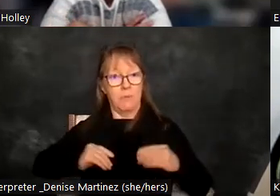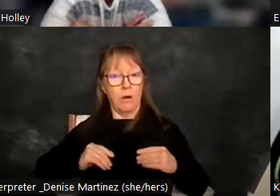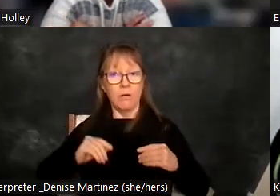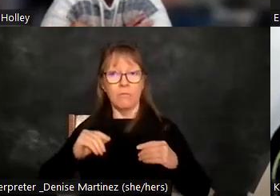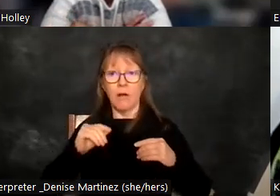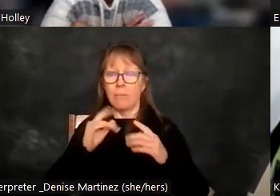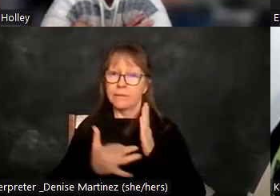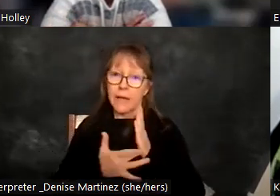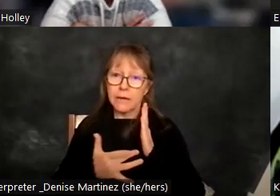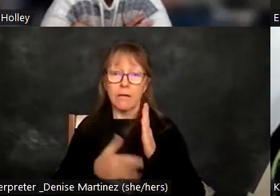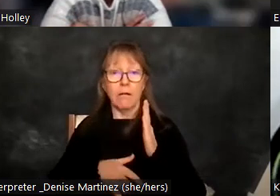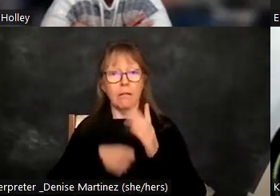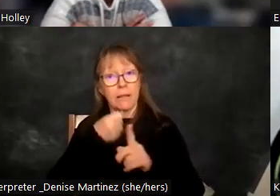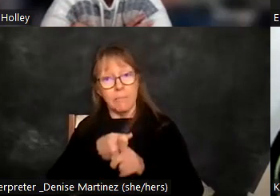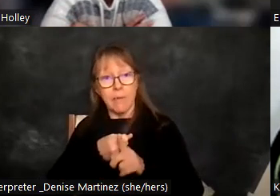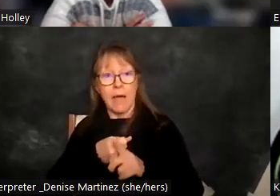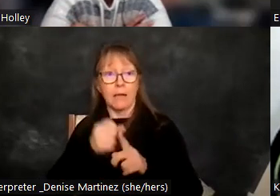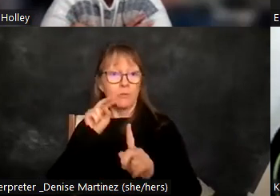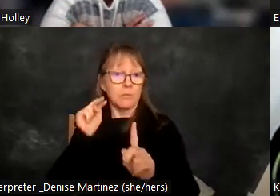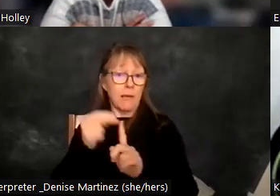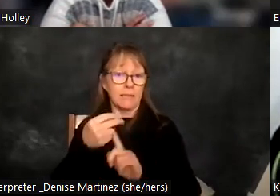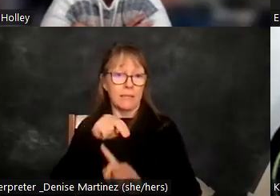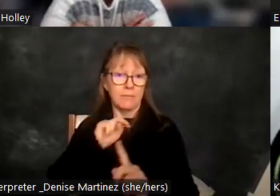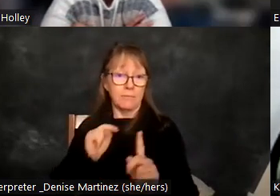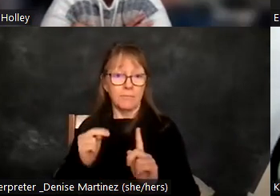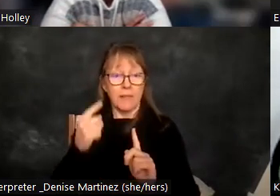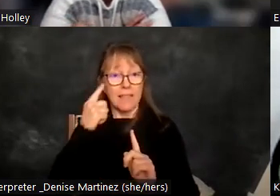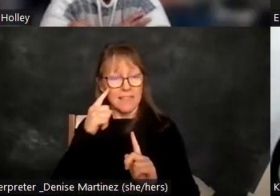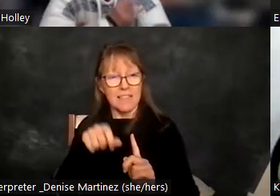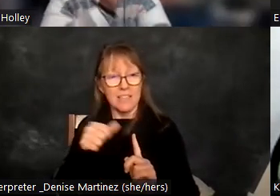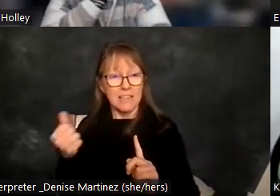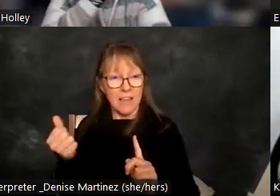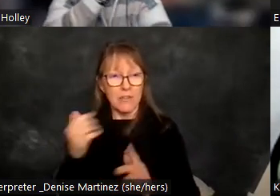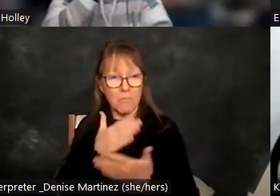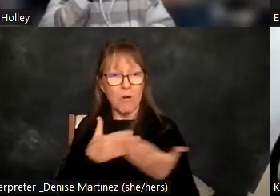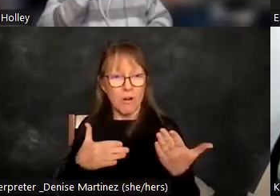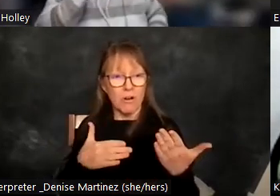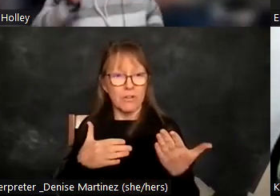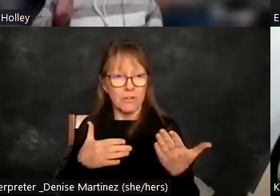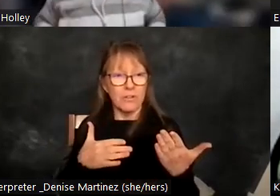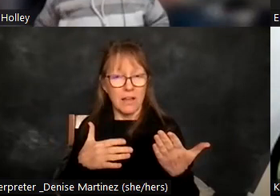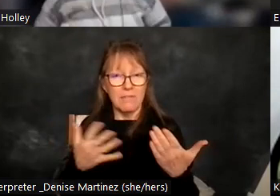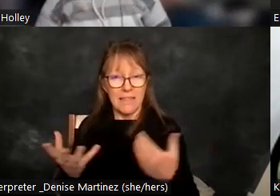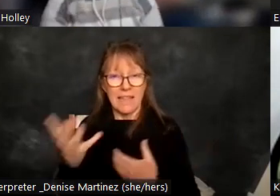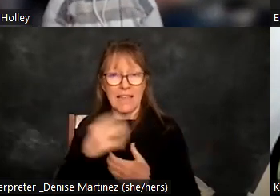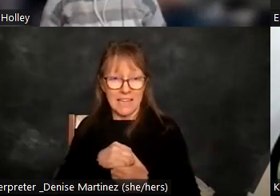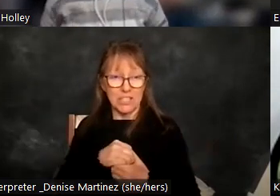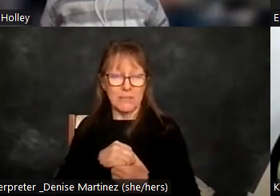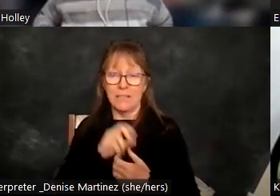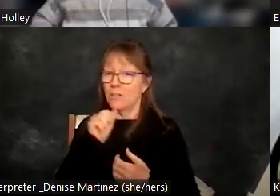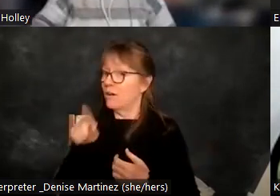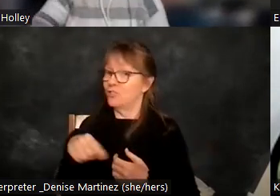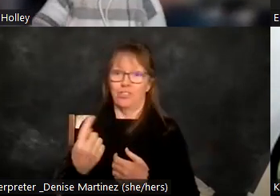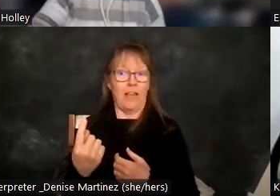accès, user perspective? I mon think capable de plus accès avec eux, plus comprendre eux. that's another C'est part un autre of the partie engagement dans piece. It's not